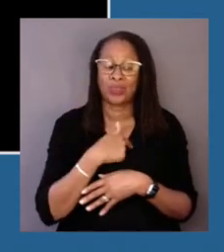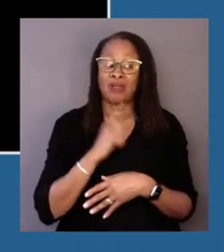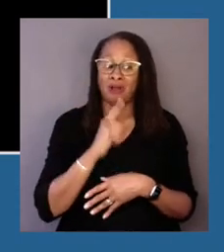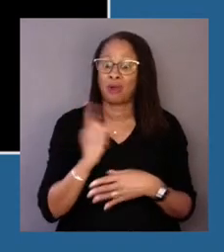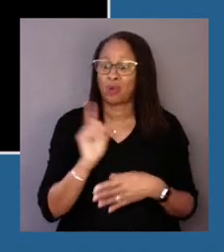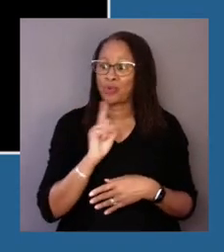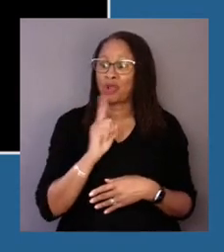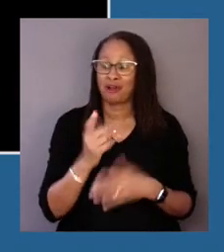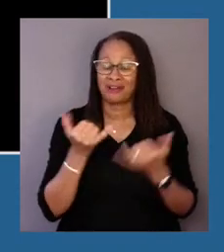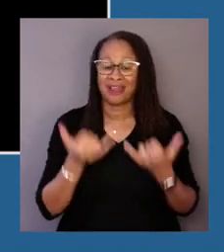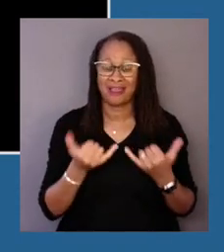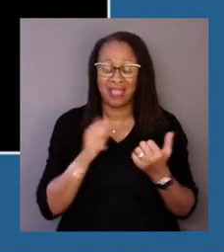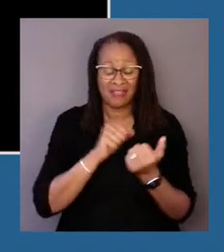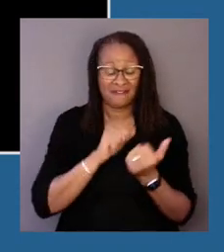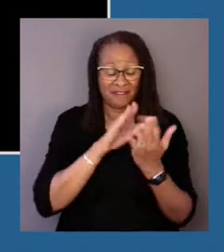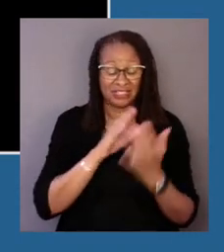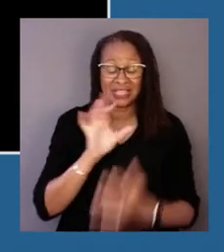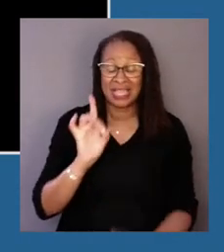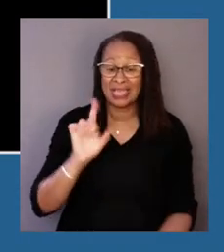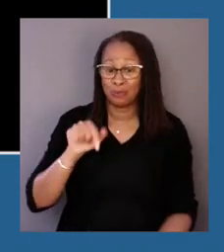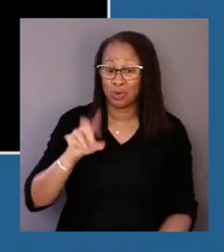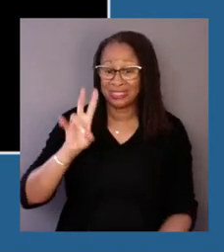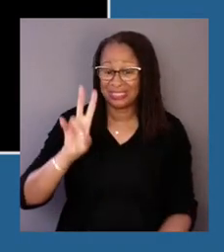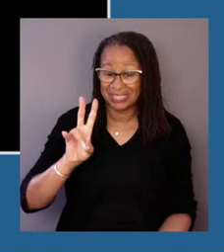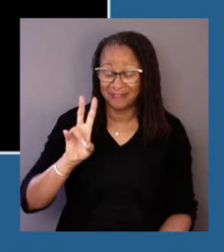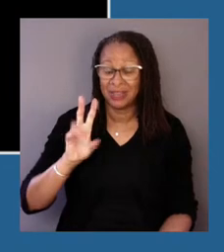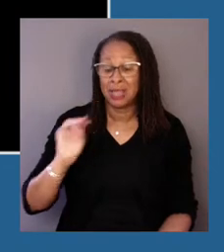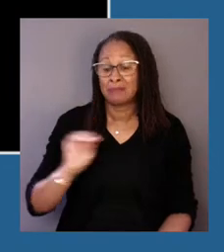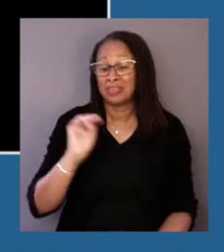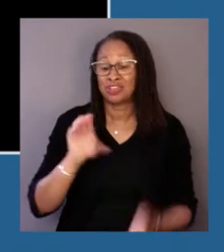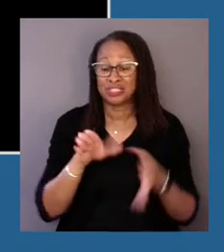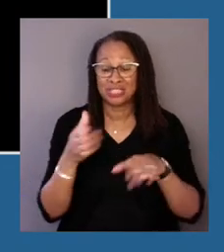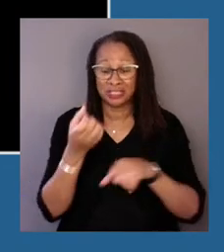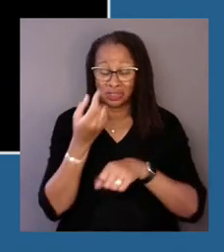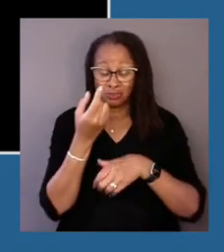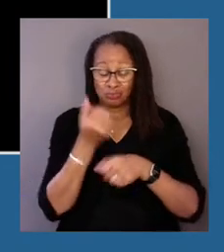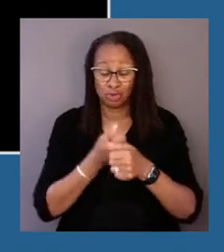facing 8.7 million deaths a year from fossil fuel particulate matter